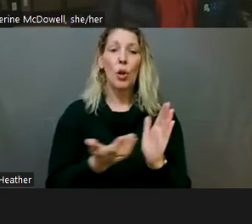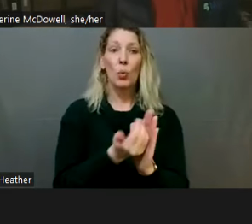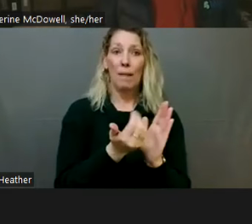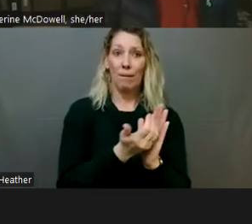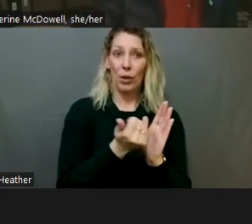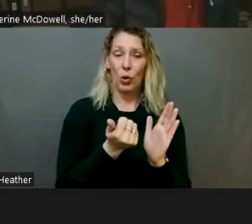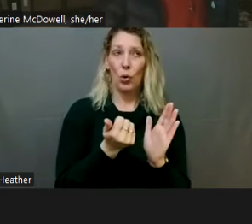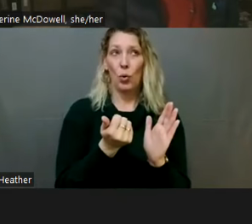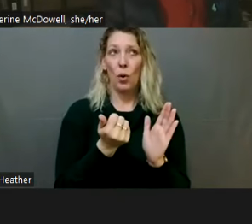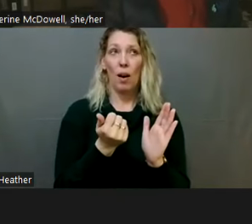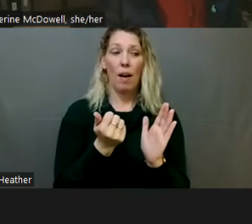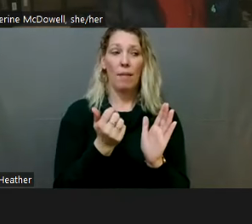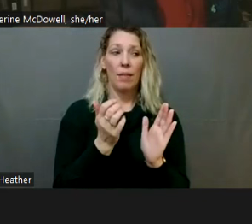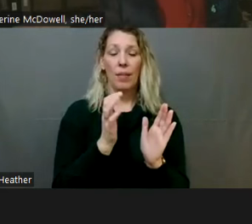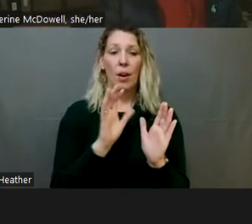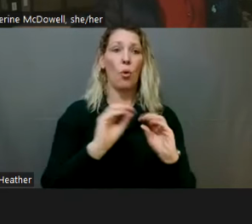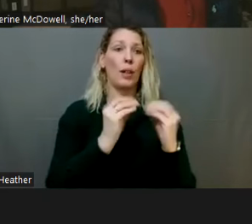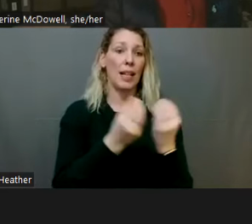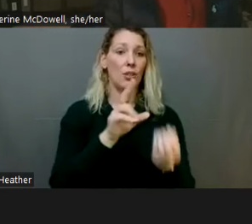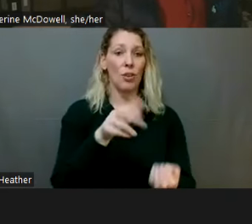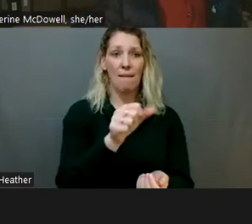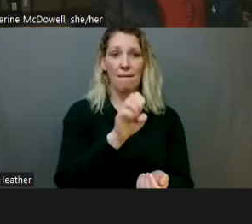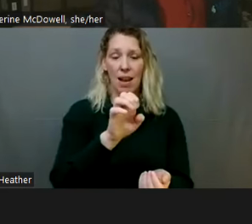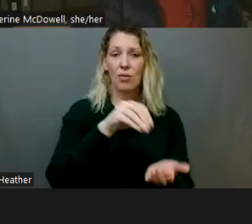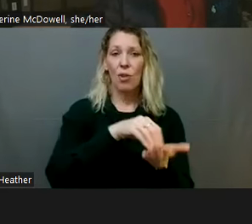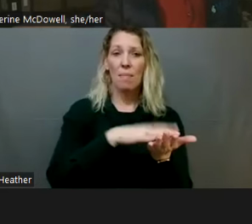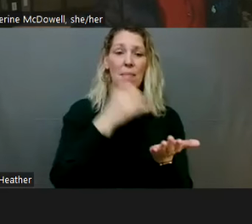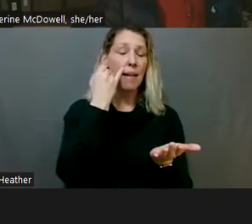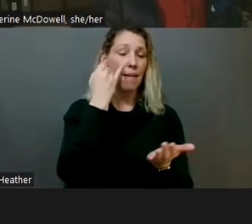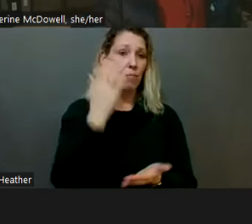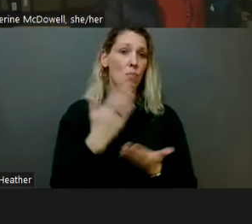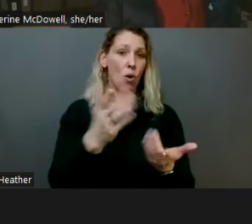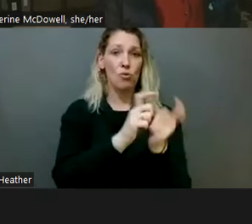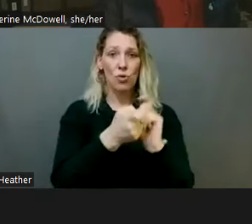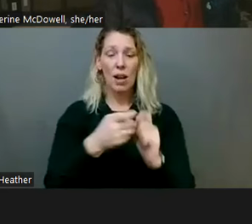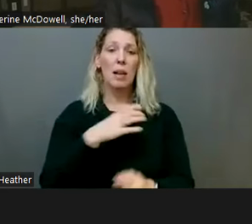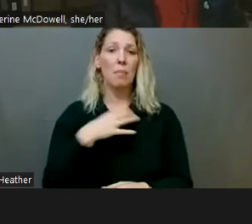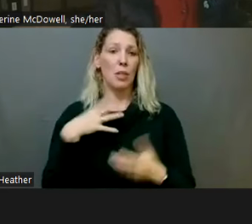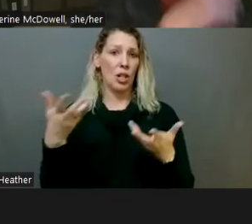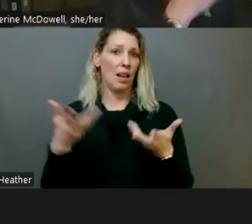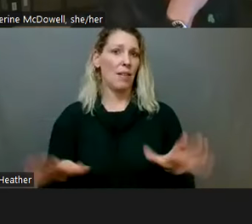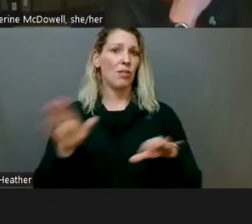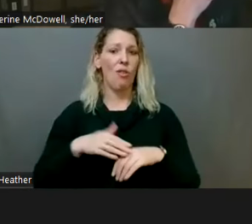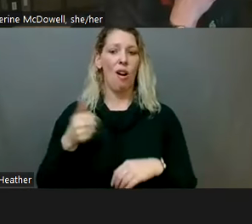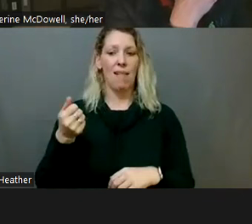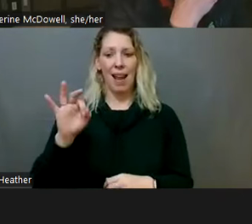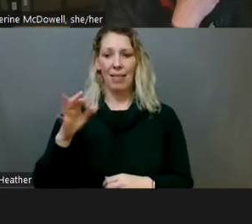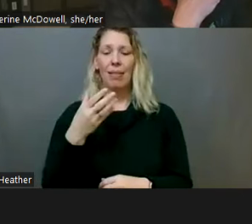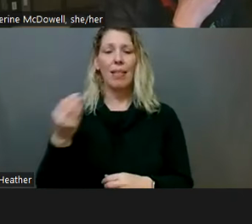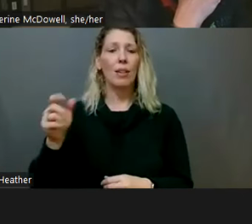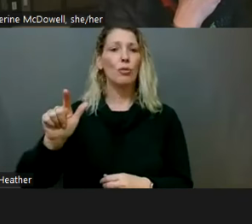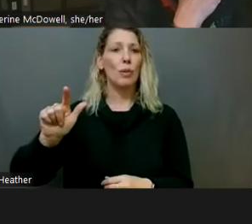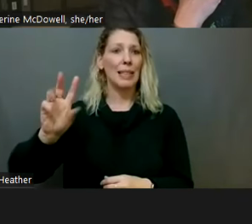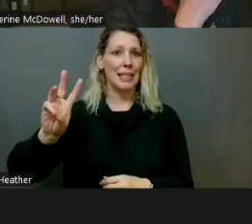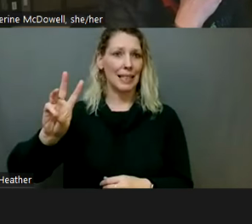the organizational phase documents. If there are proposed changes, the commission completed that task on the 19th and 26th.